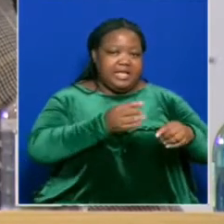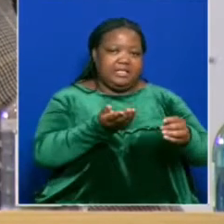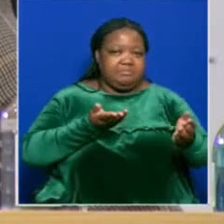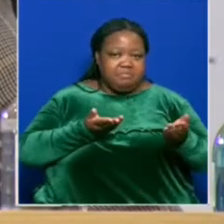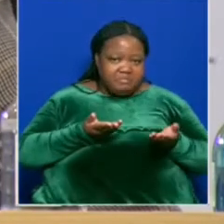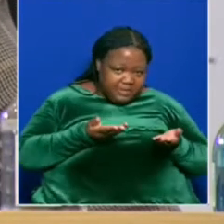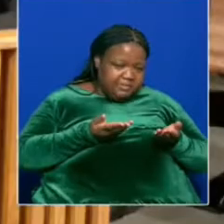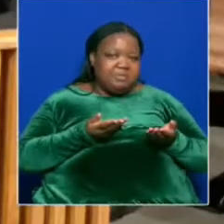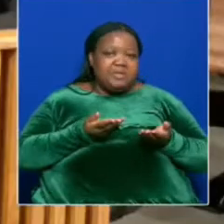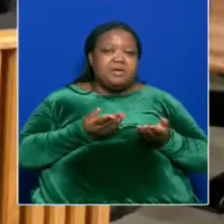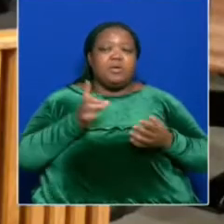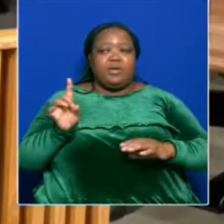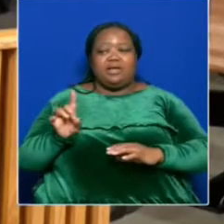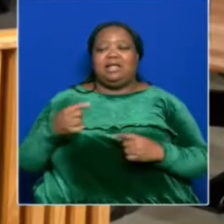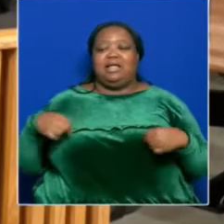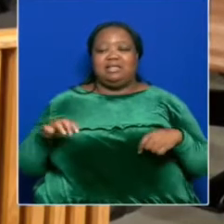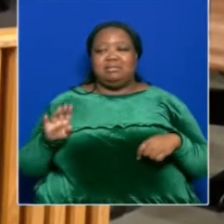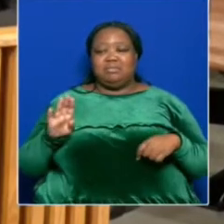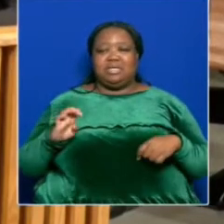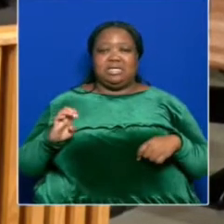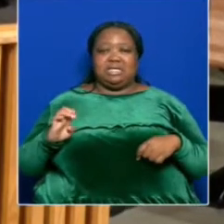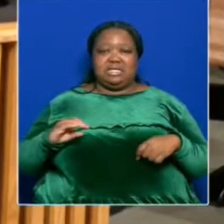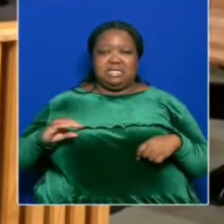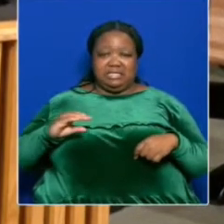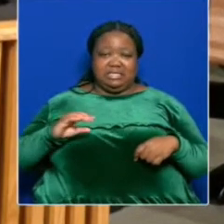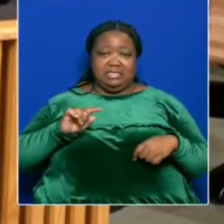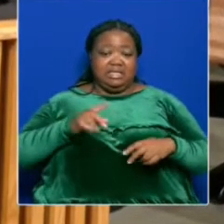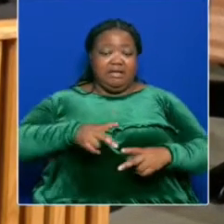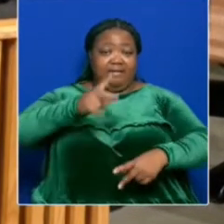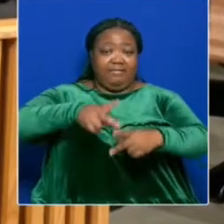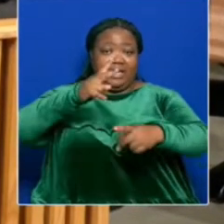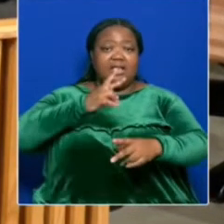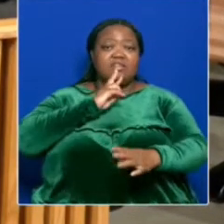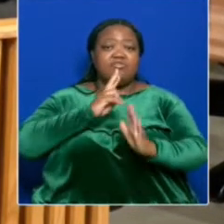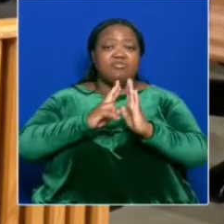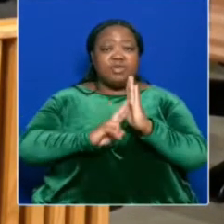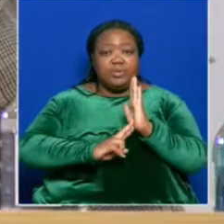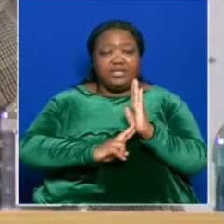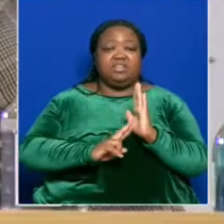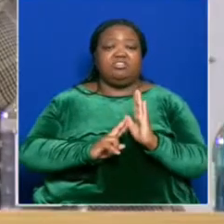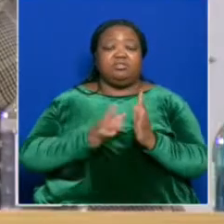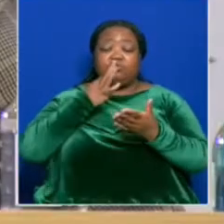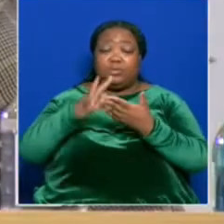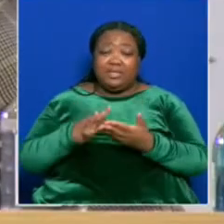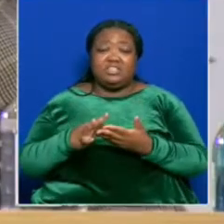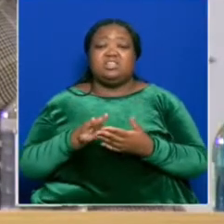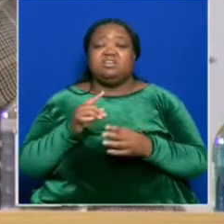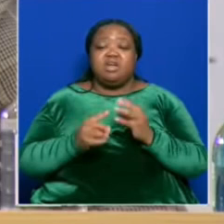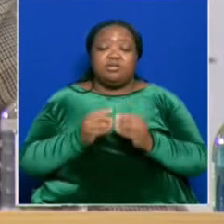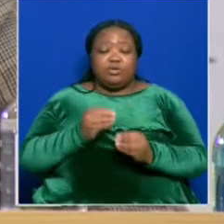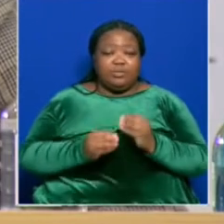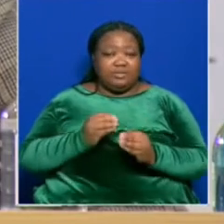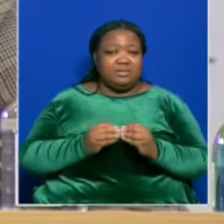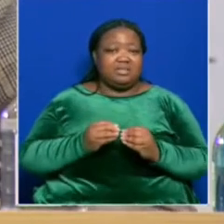a BEC stage. They then give their final recommendations. They certify the report true and correct, Chair. I was just giving an indication before